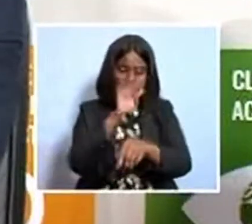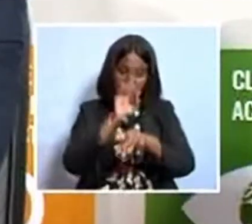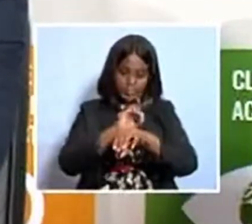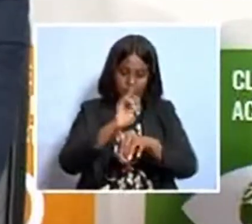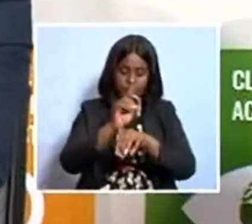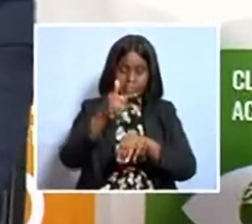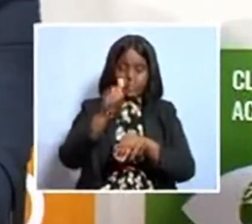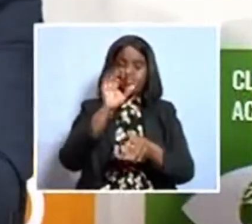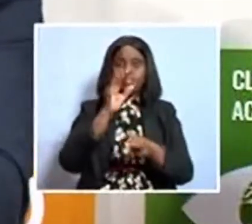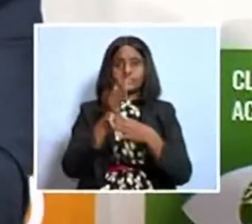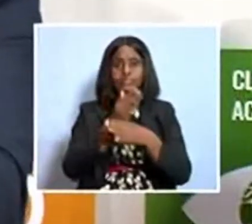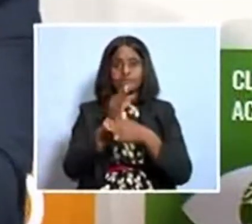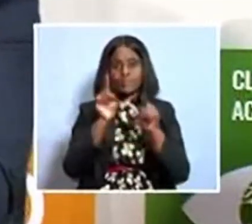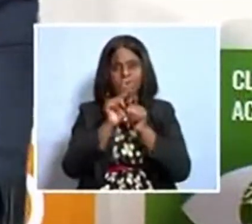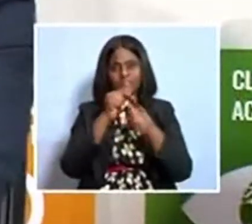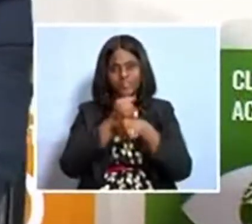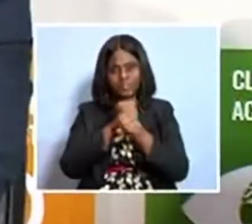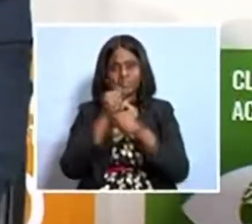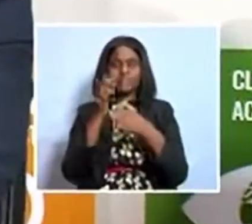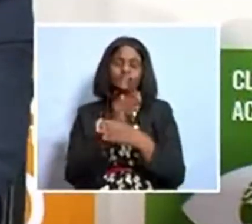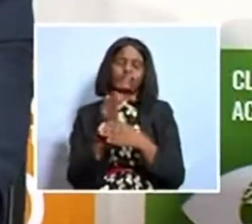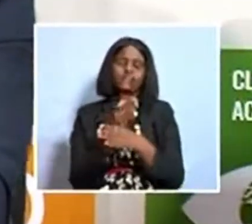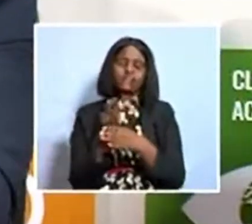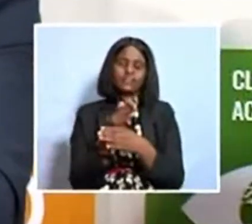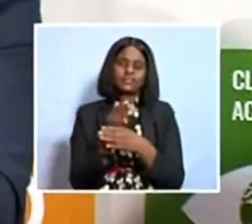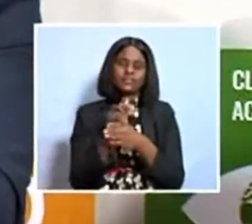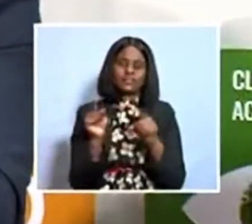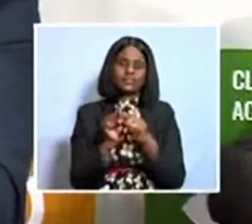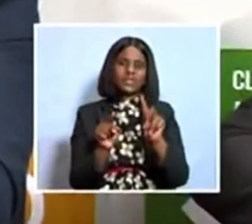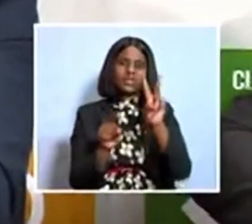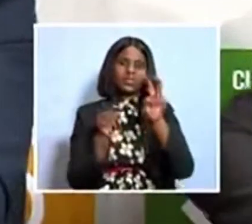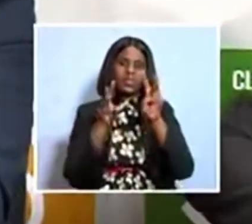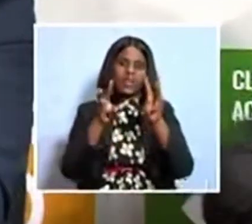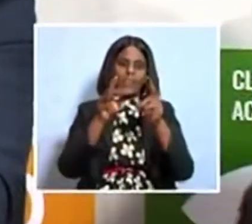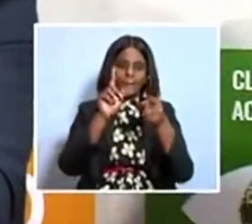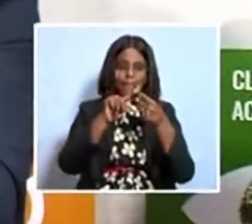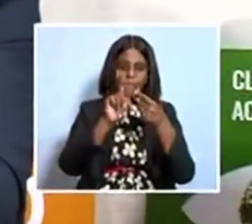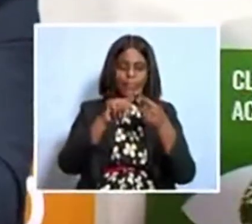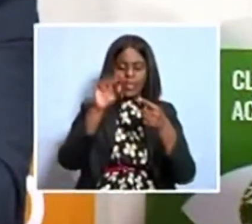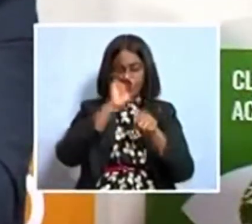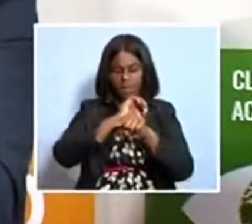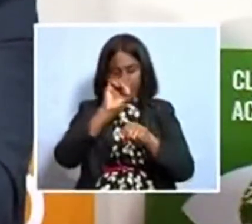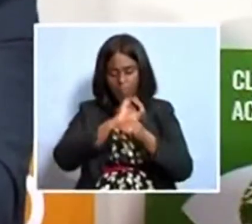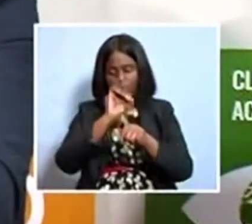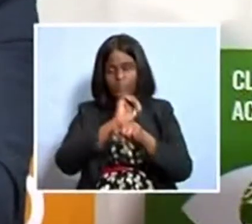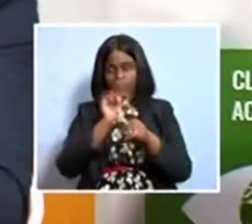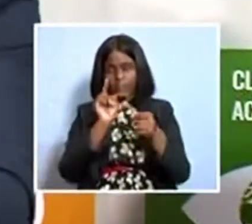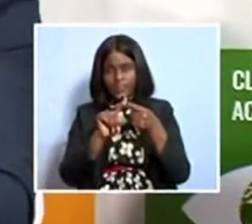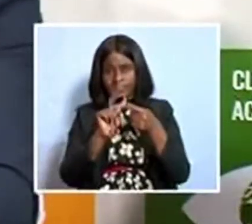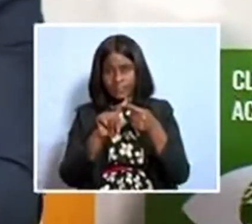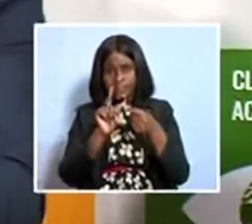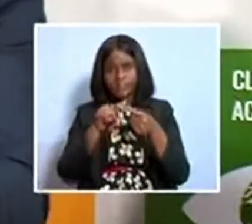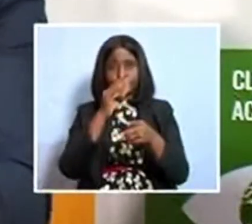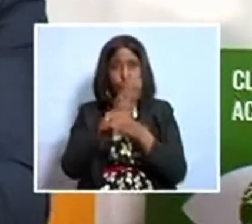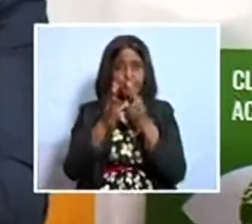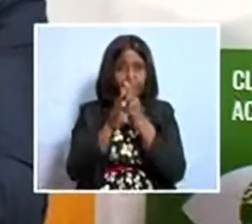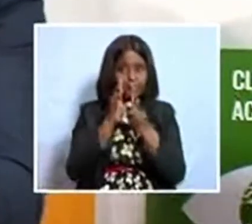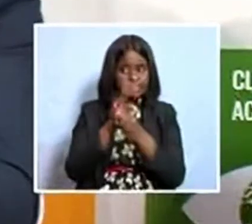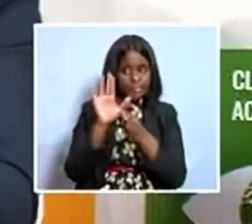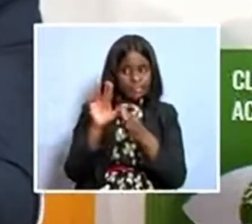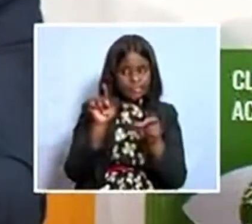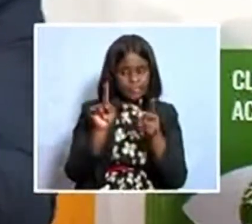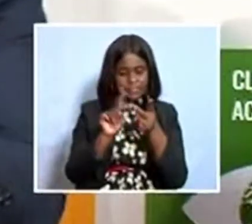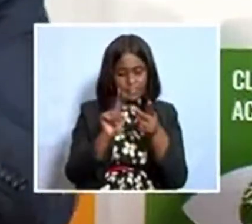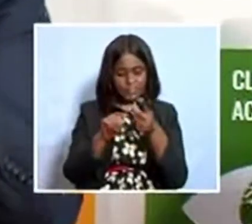business and create businesses. Two ways: one, opportunities in the existing structure; the other way is